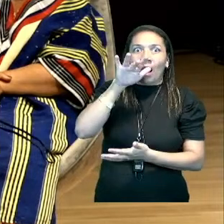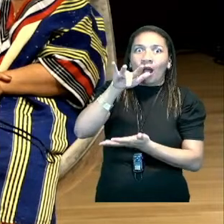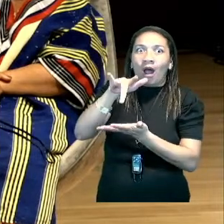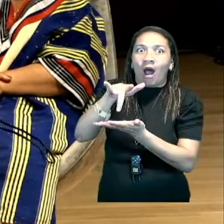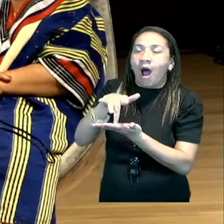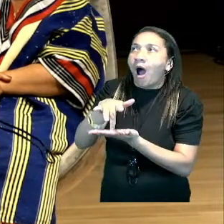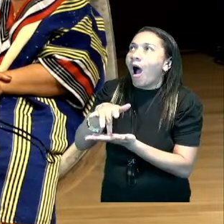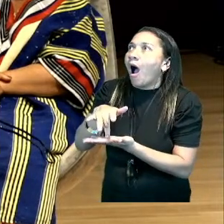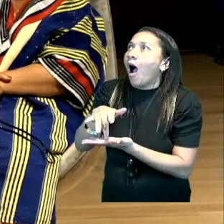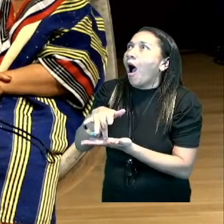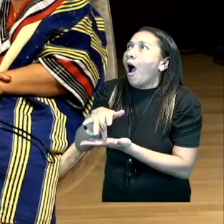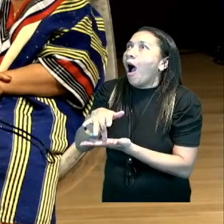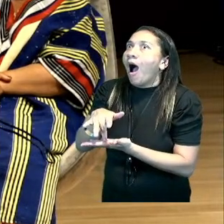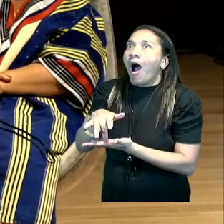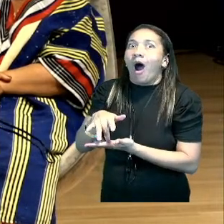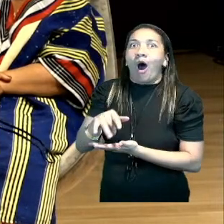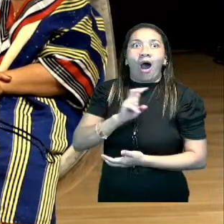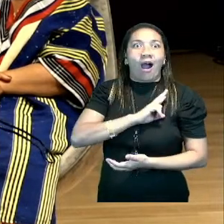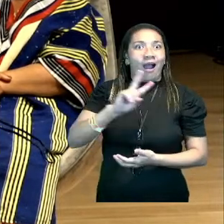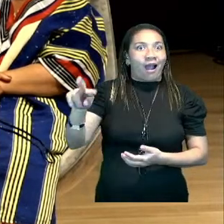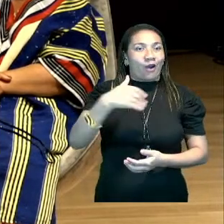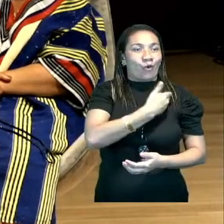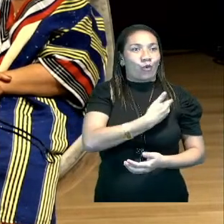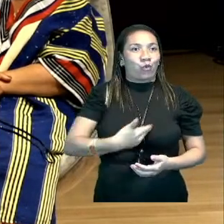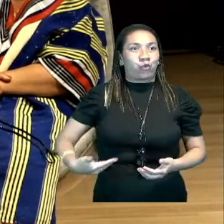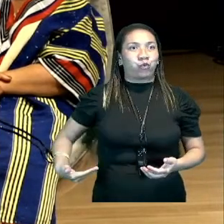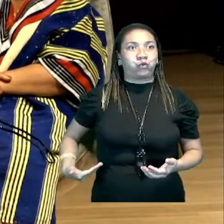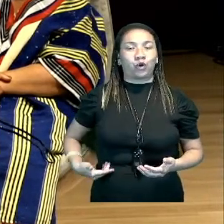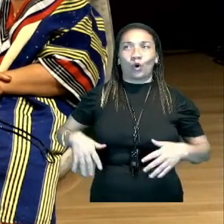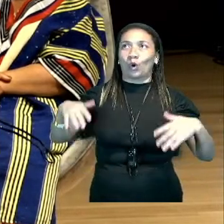Vice President of this country